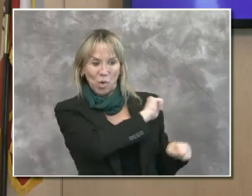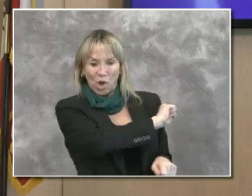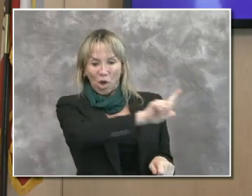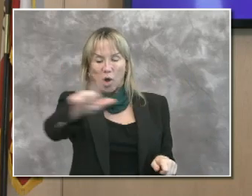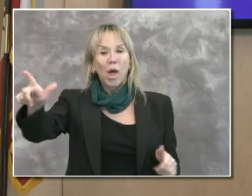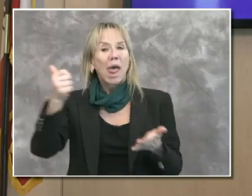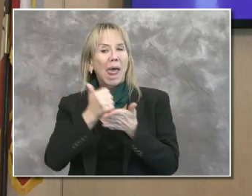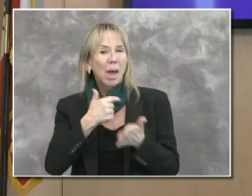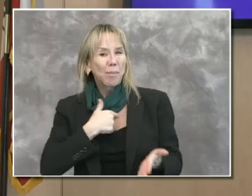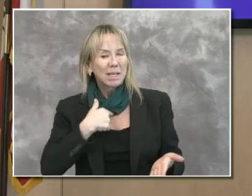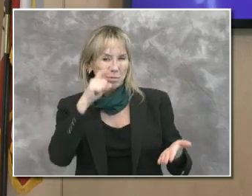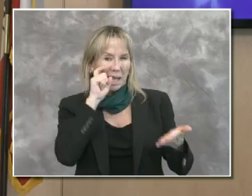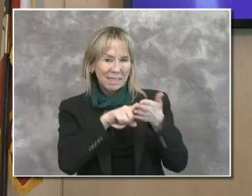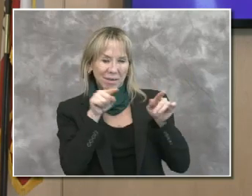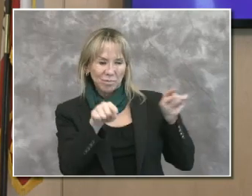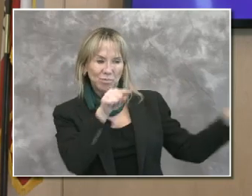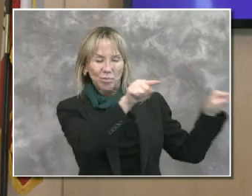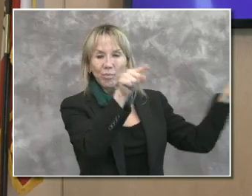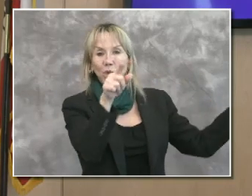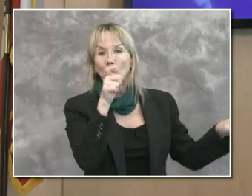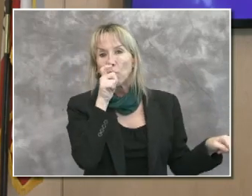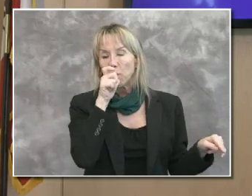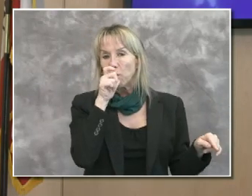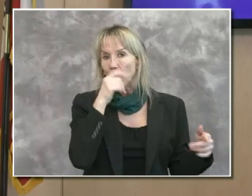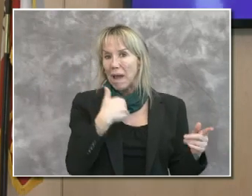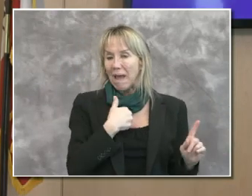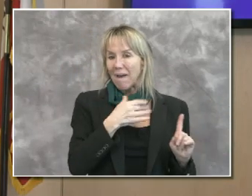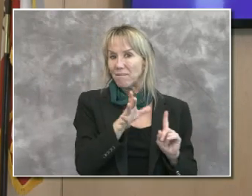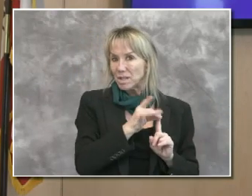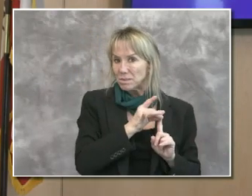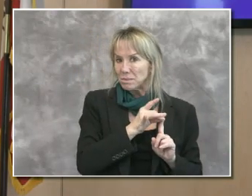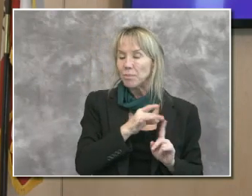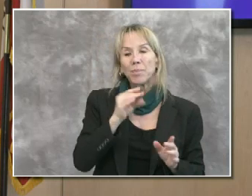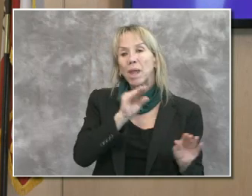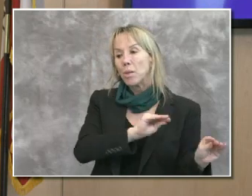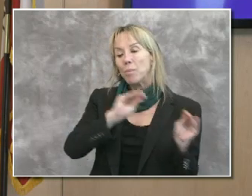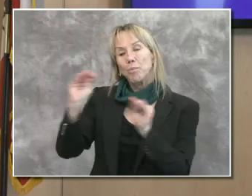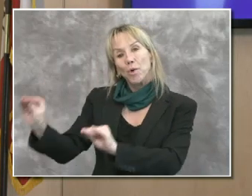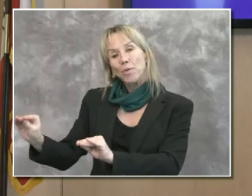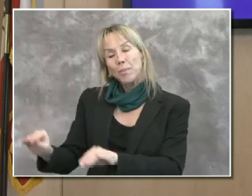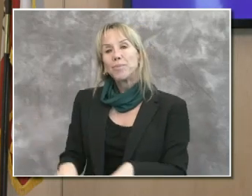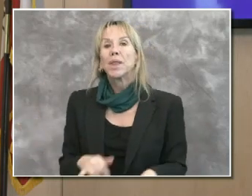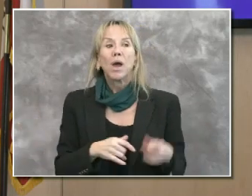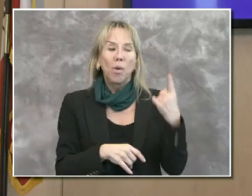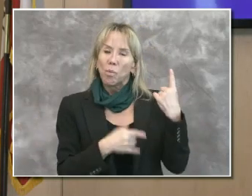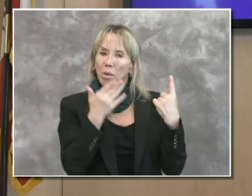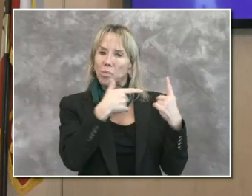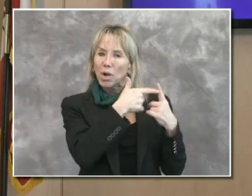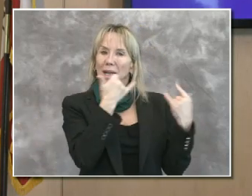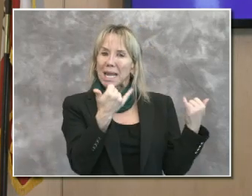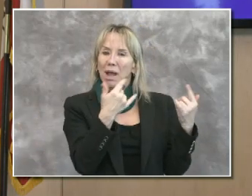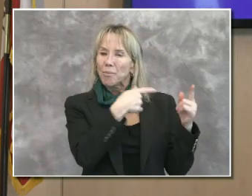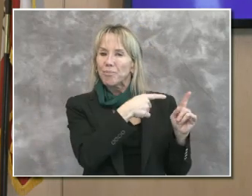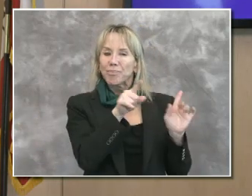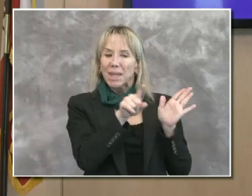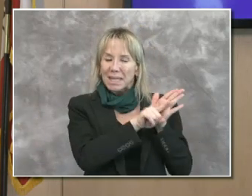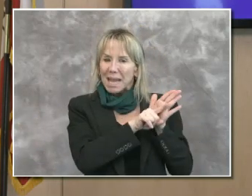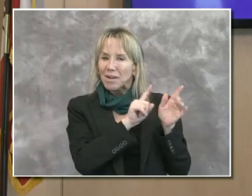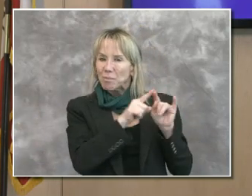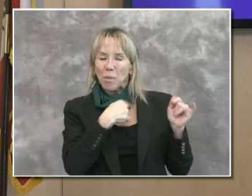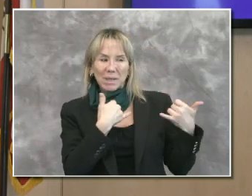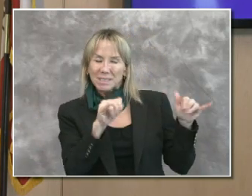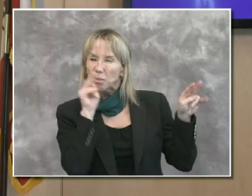positive, get them removed, know the other individuals are negative, but continue to monitor every single day the temperature,